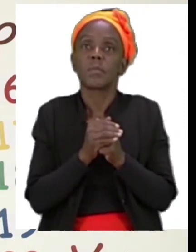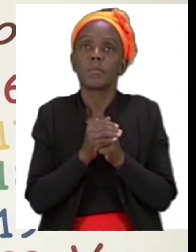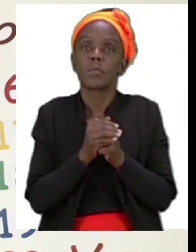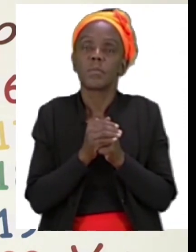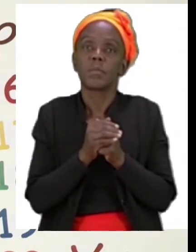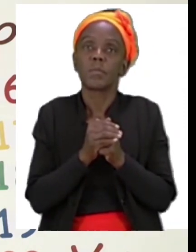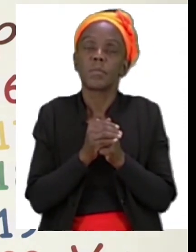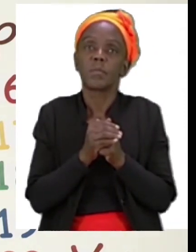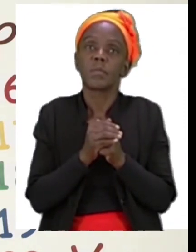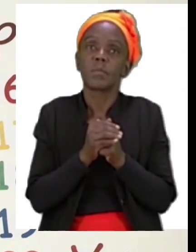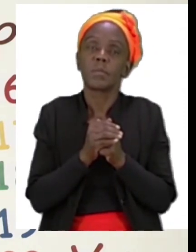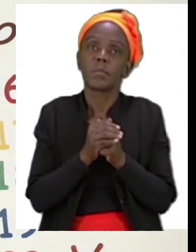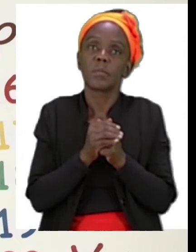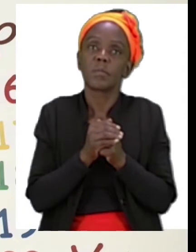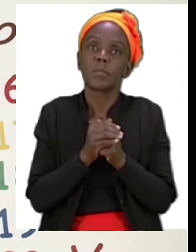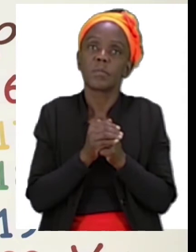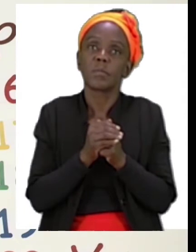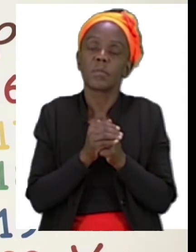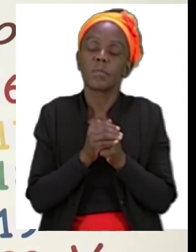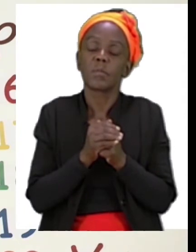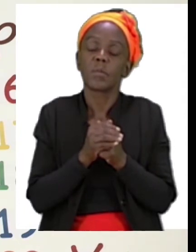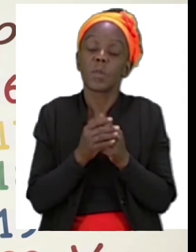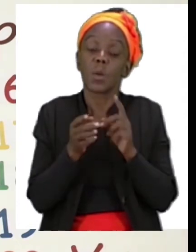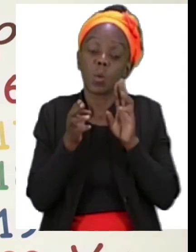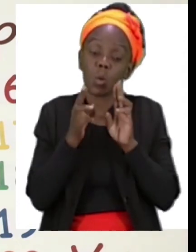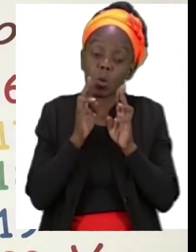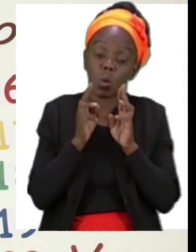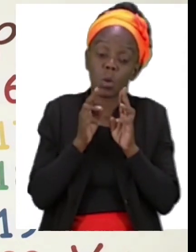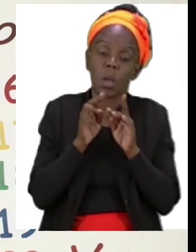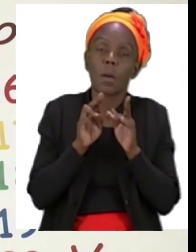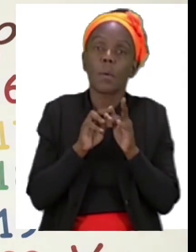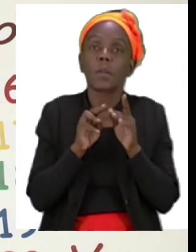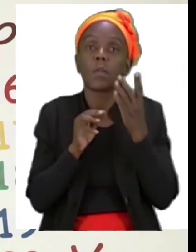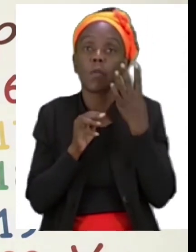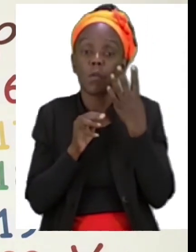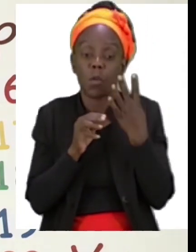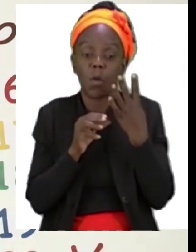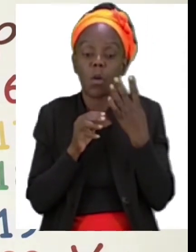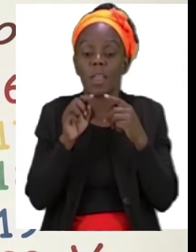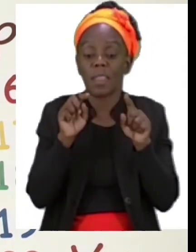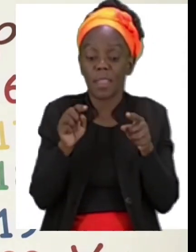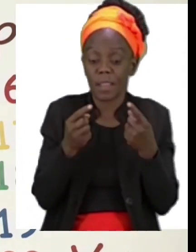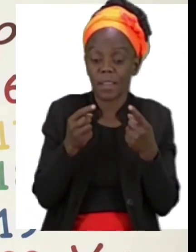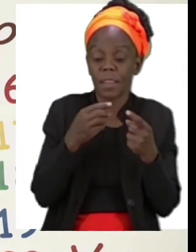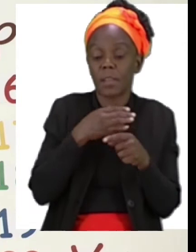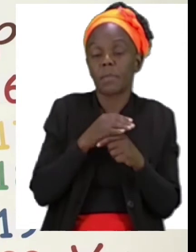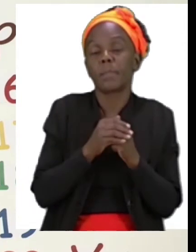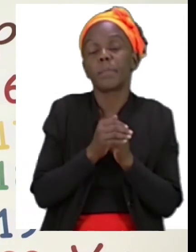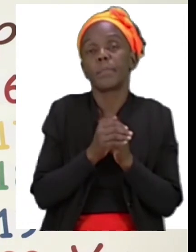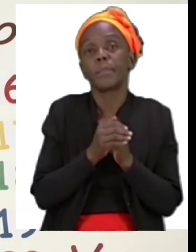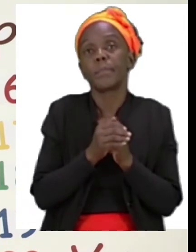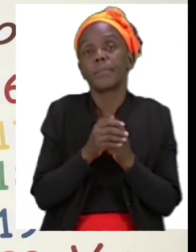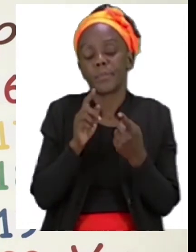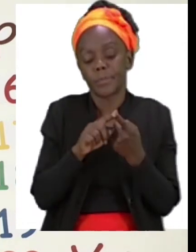stop. Now we have talked about 4 things that we like about our friend. We have talked about